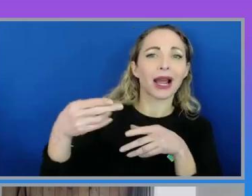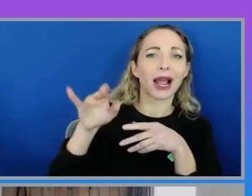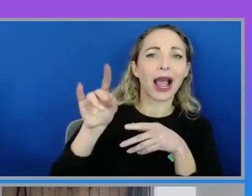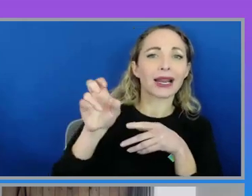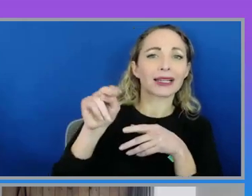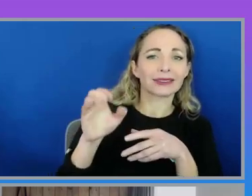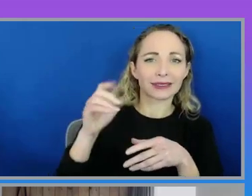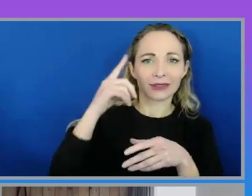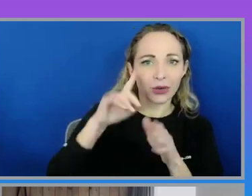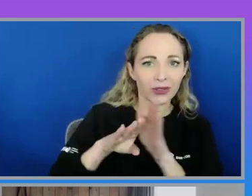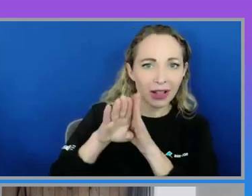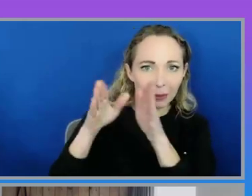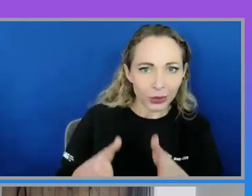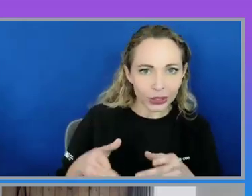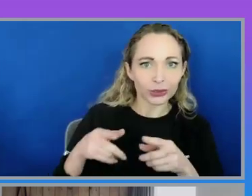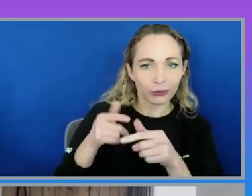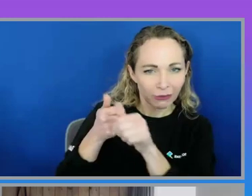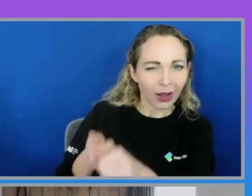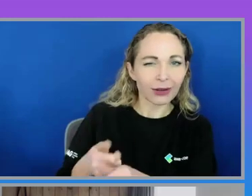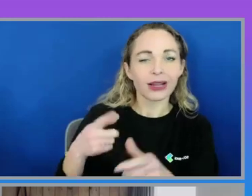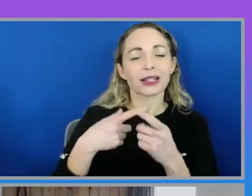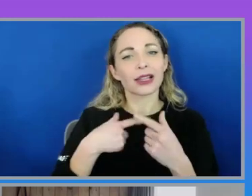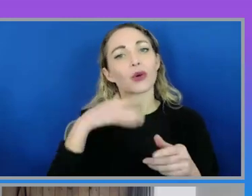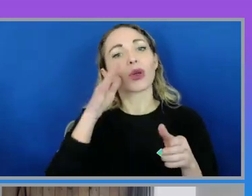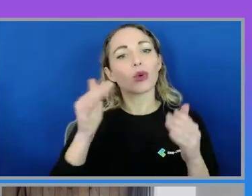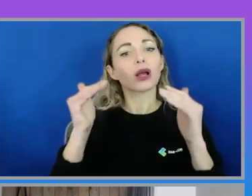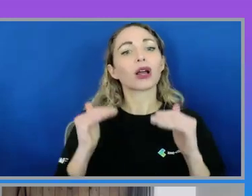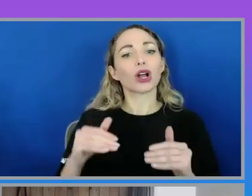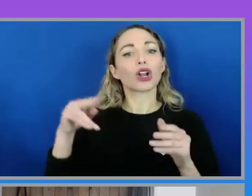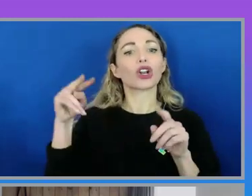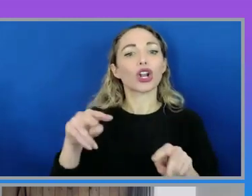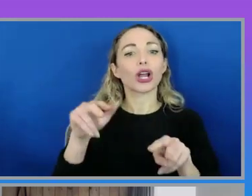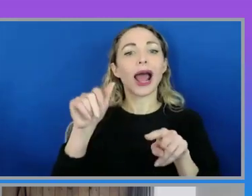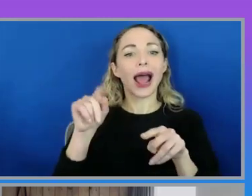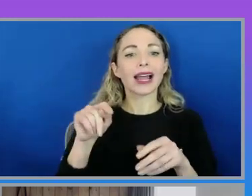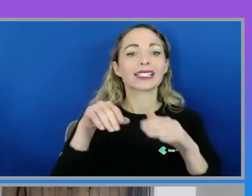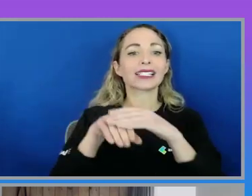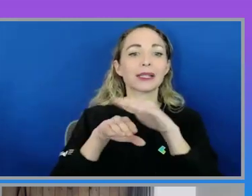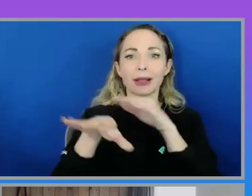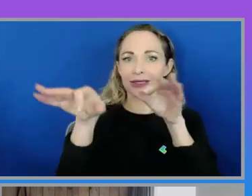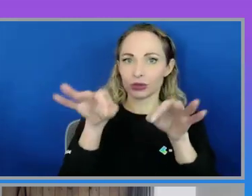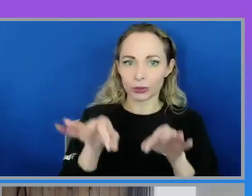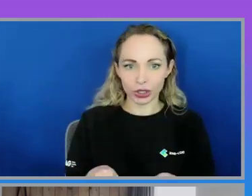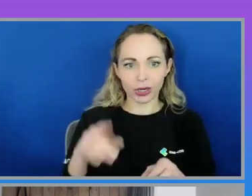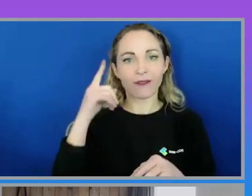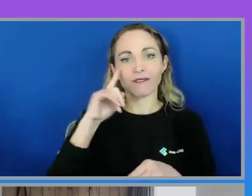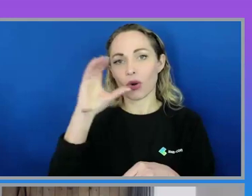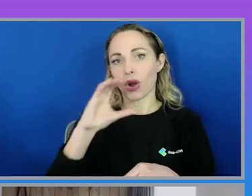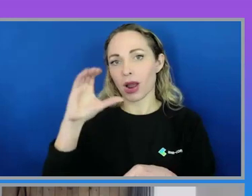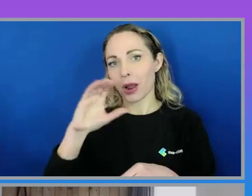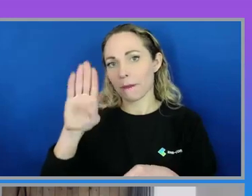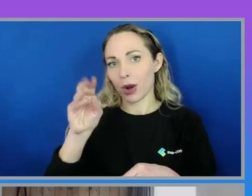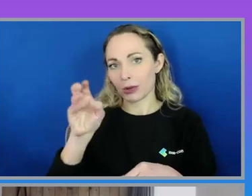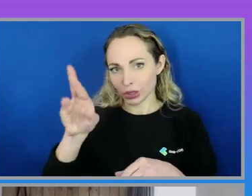then we're going to switch over and we're going to talk about the accessible description instruction for browsers. And finally, the accessible